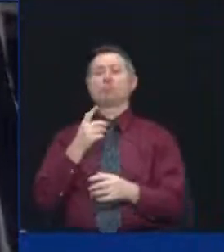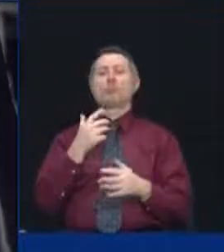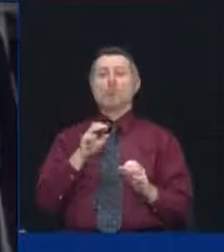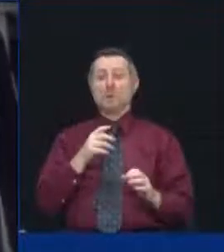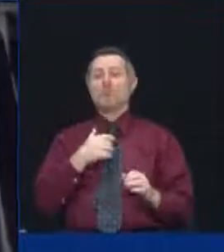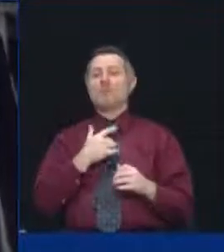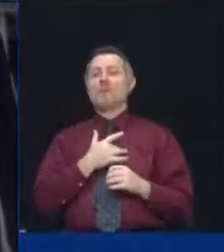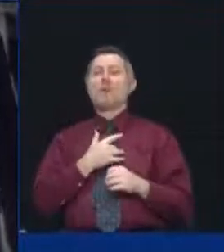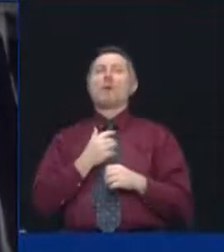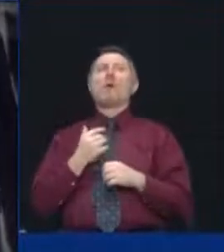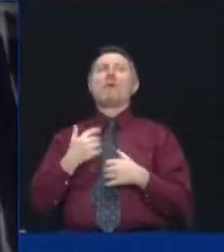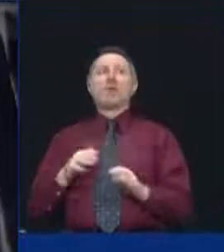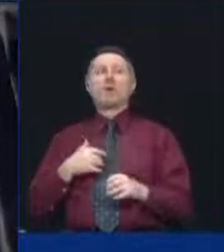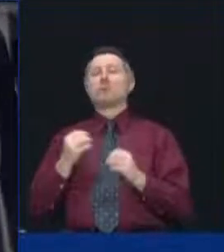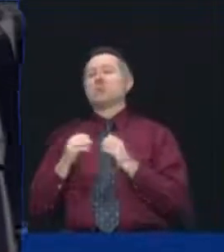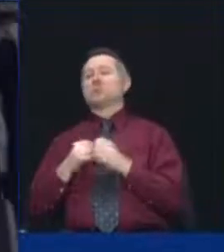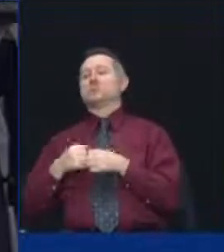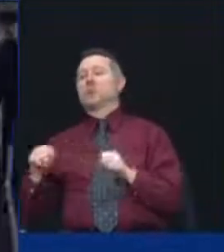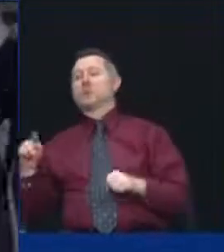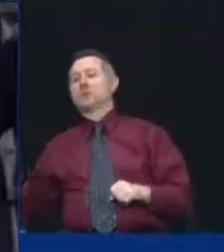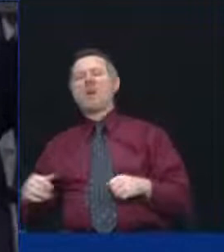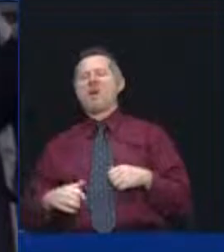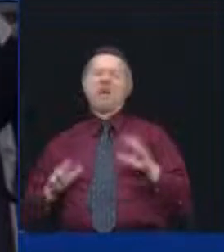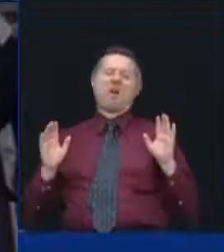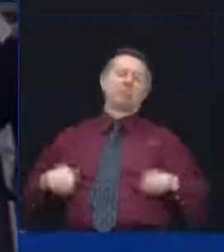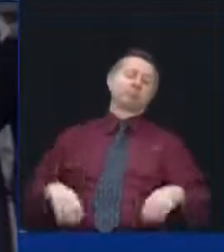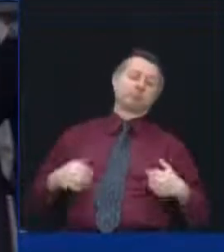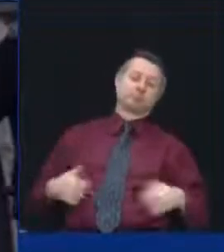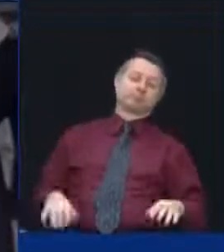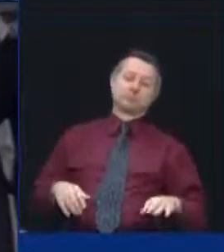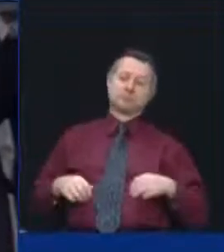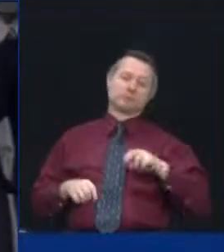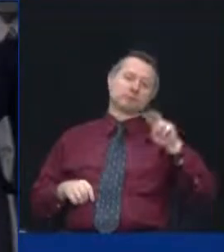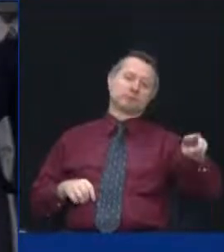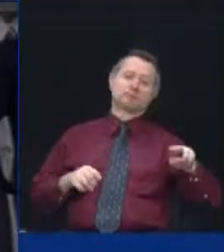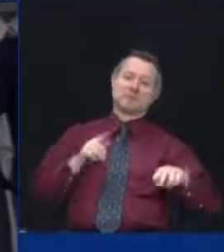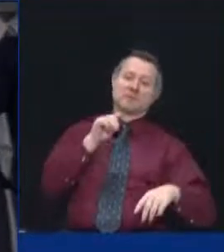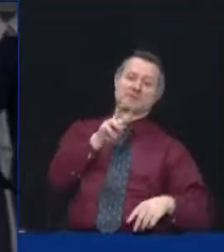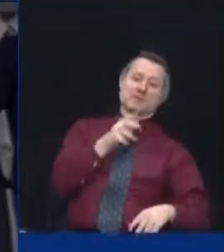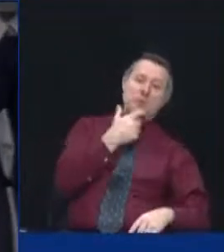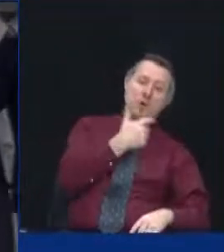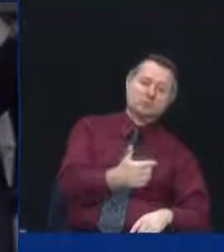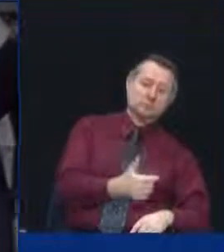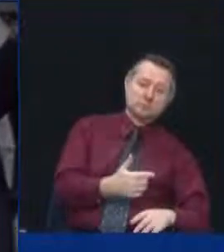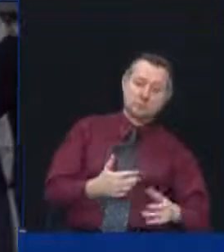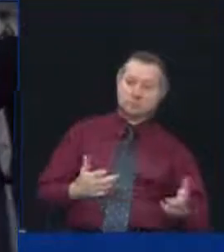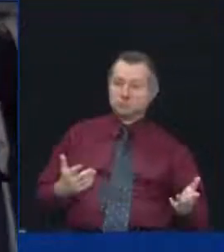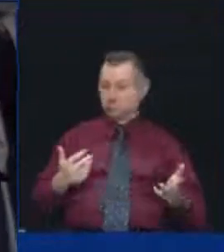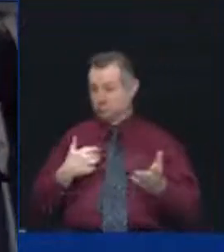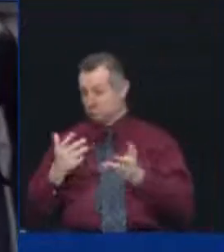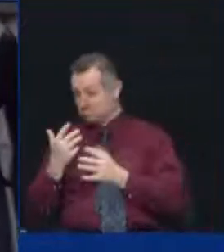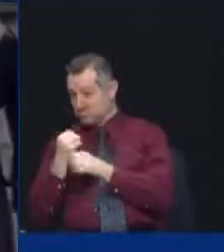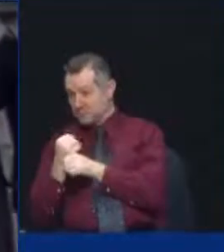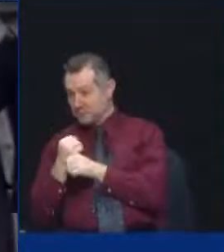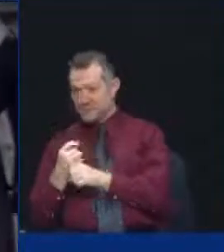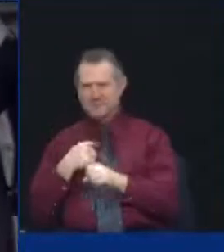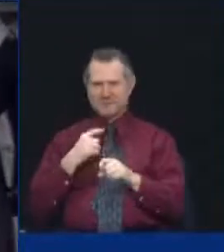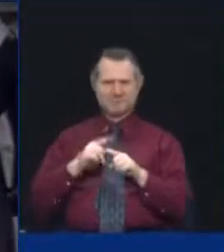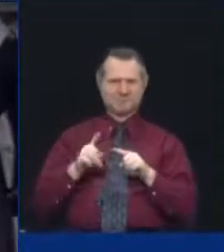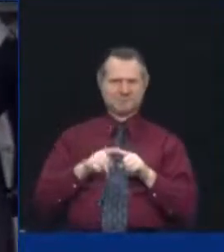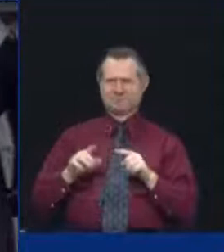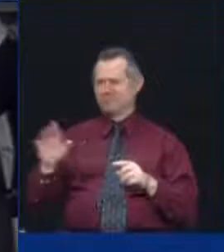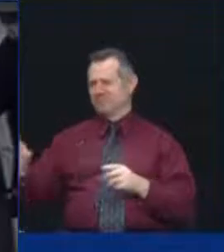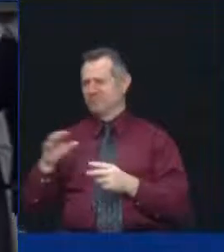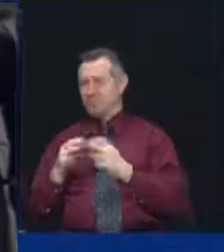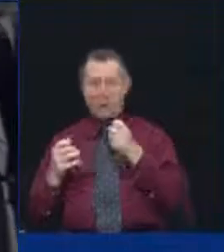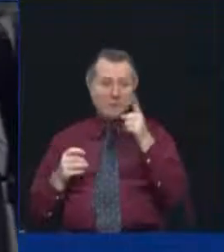safer, or not go to the game and watch it at home. And in the conversations with the teams, those are the choices. People don't go to games, they